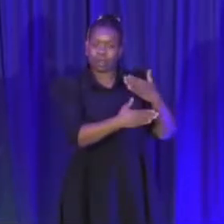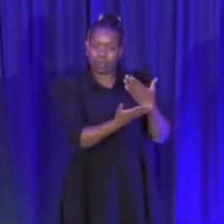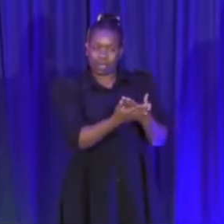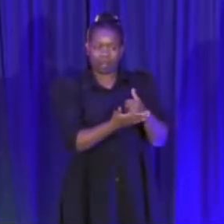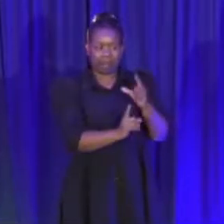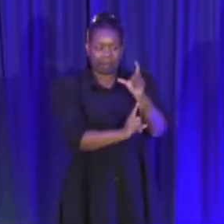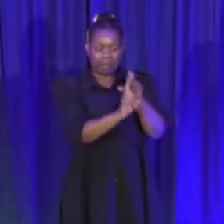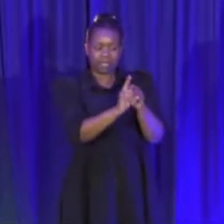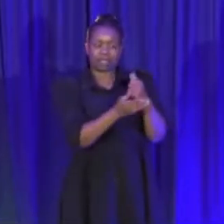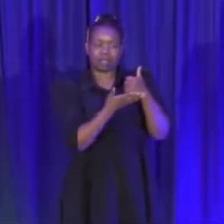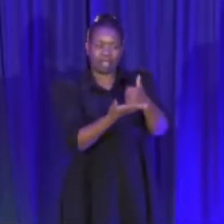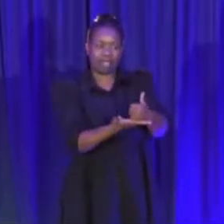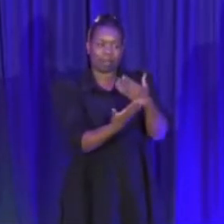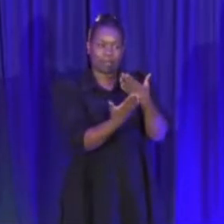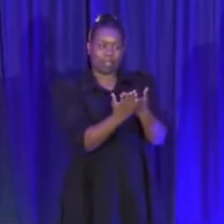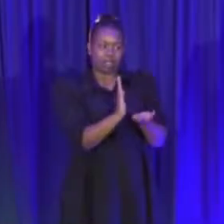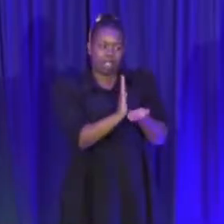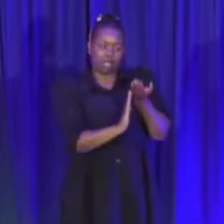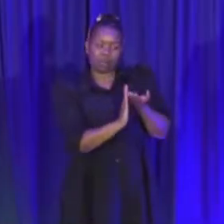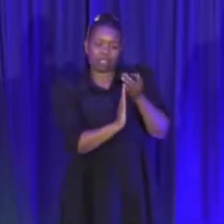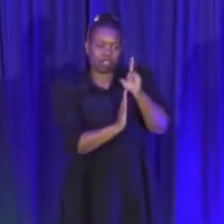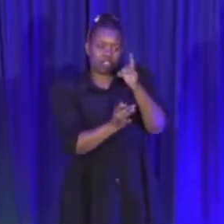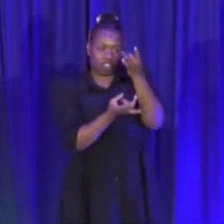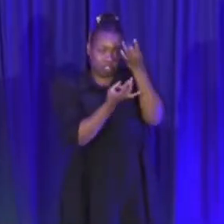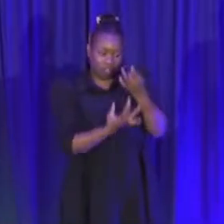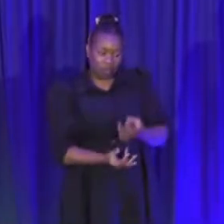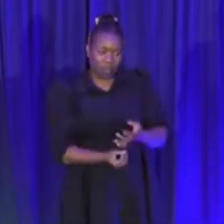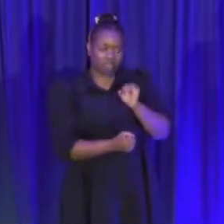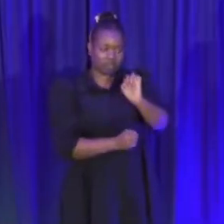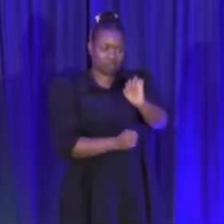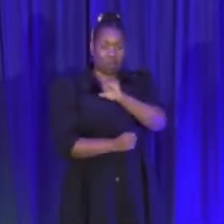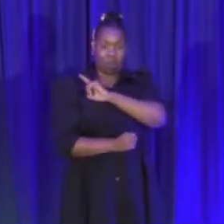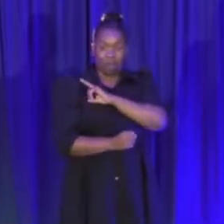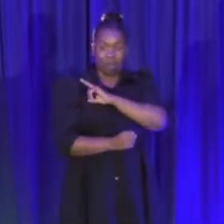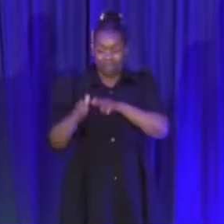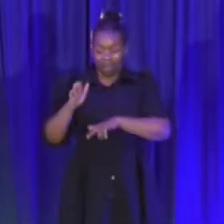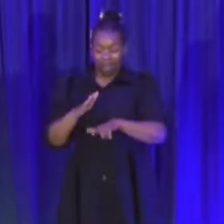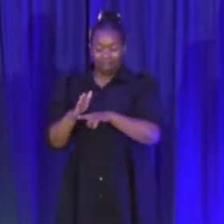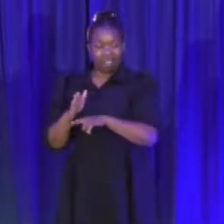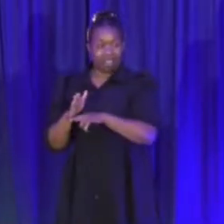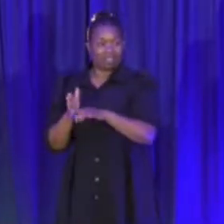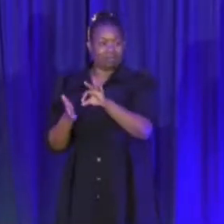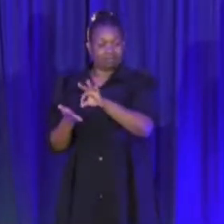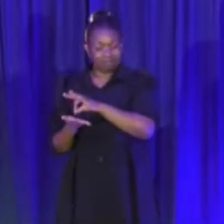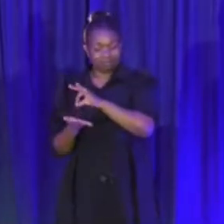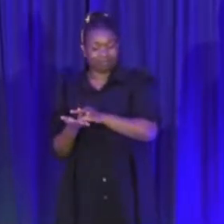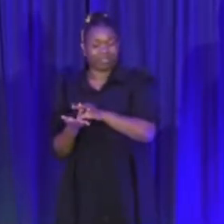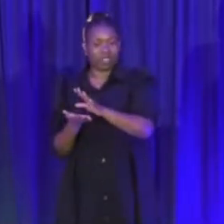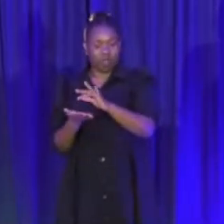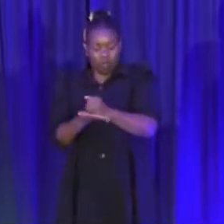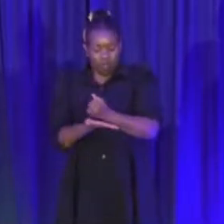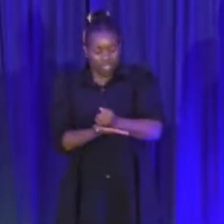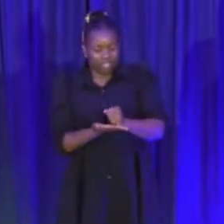help you out in terms of updating your details, because with these local government elections, where you register is where you